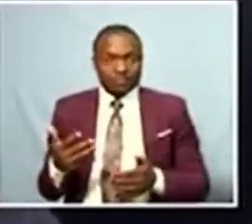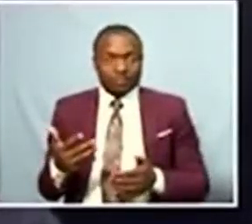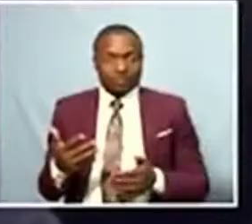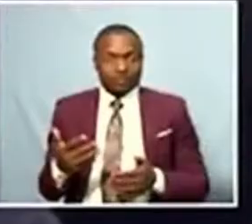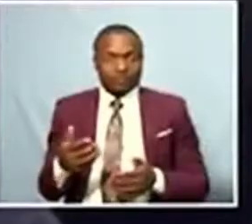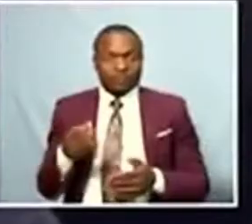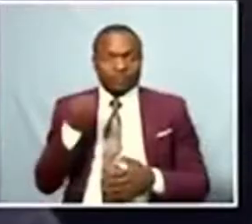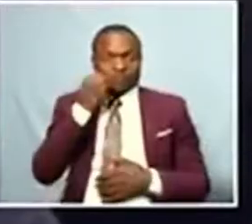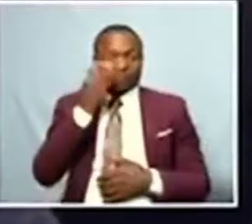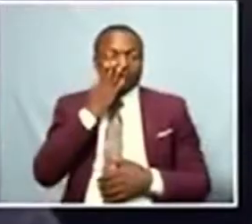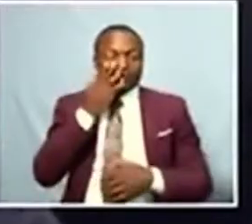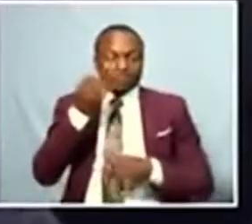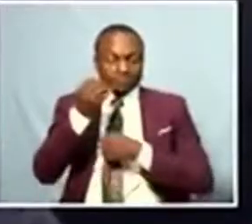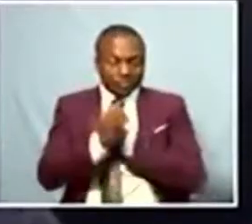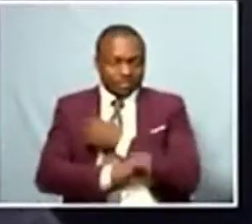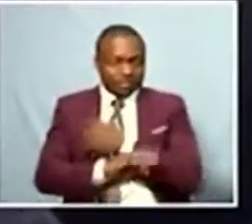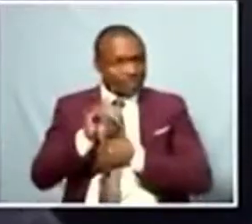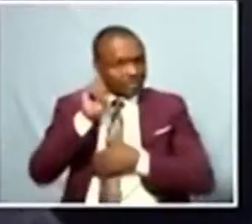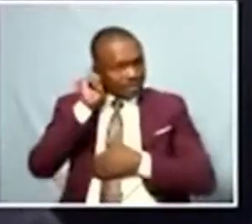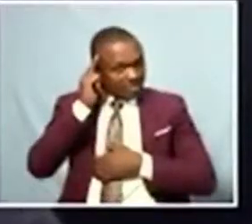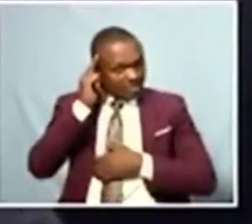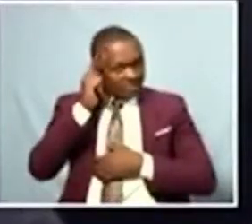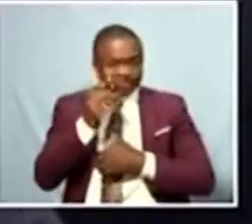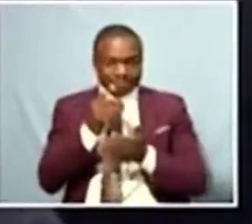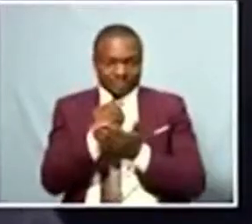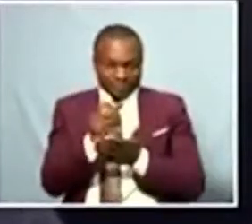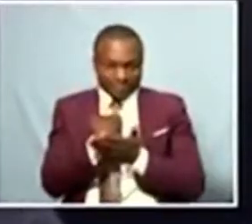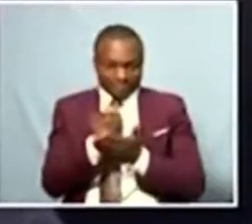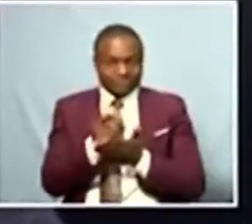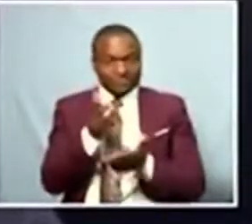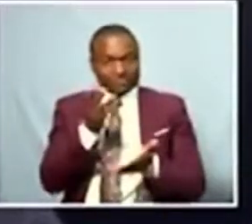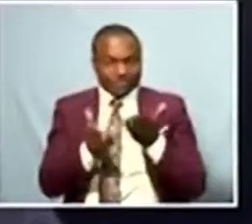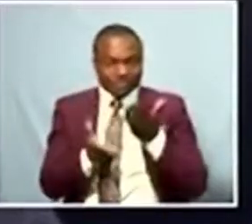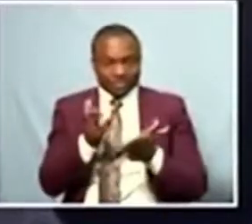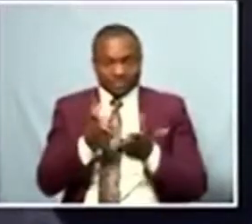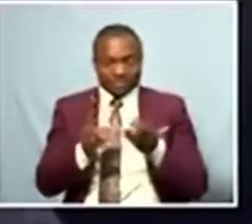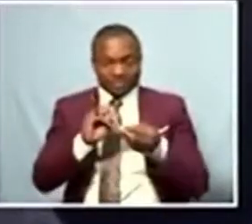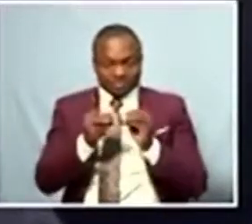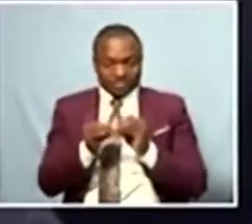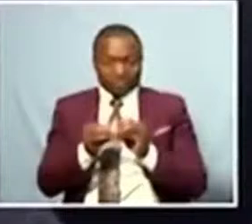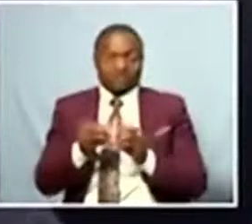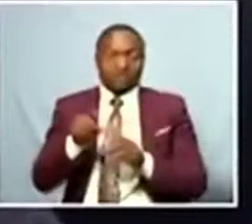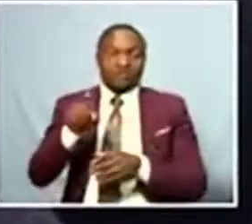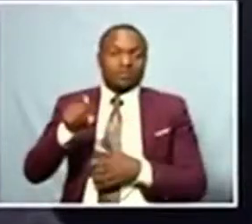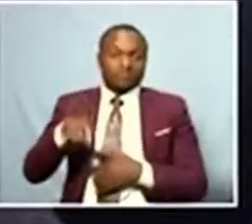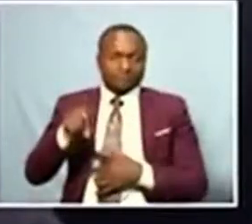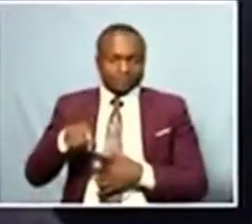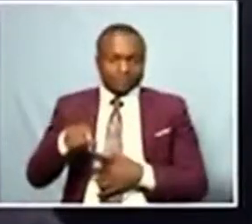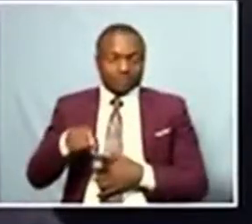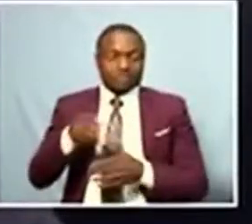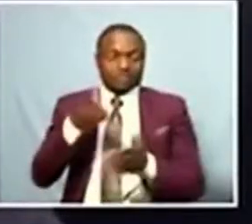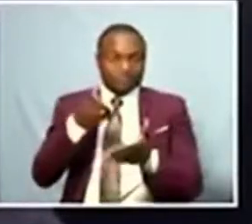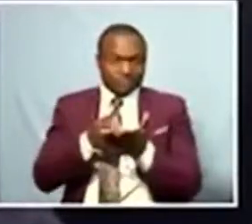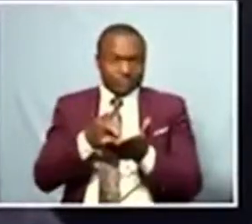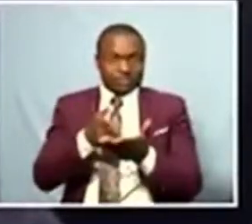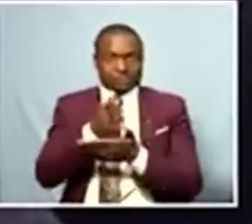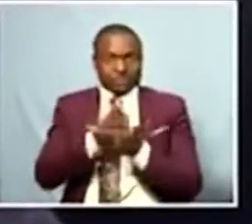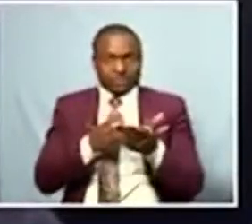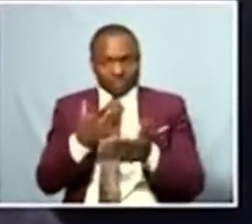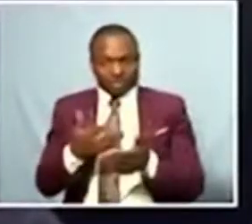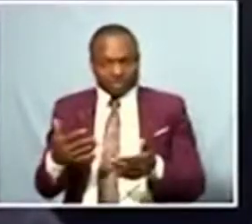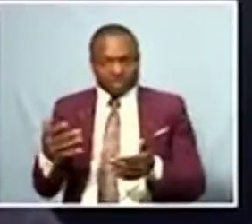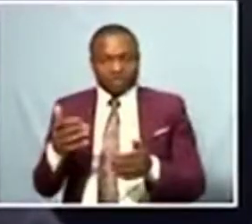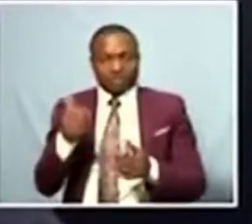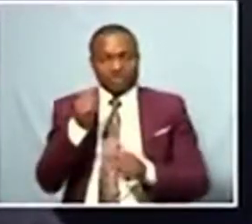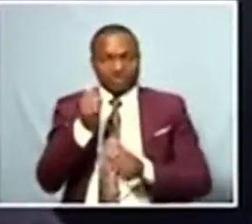Home Affairs thought is the money which maybe the initial amount which they would require on this one. So it's something also, Chair,